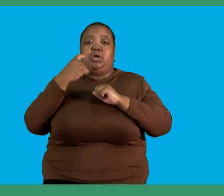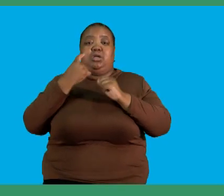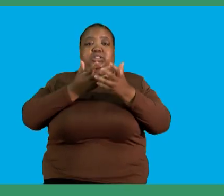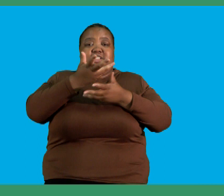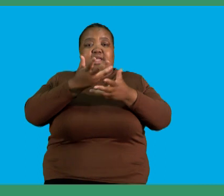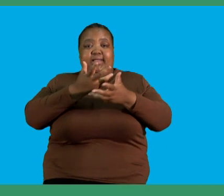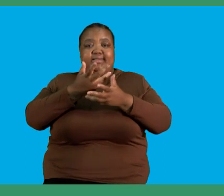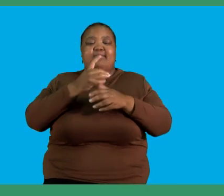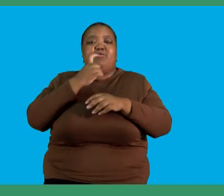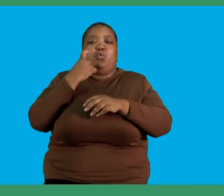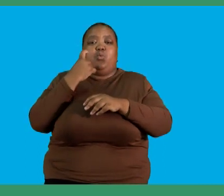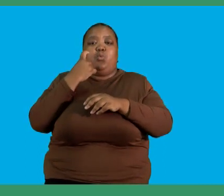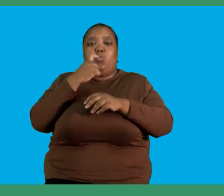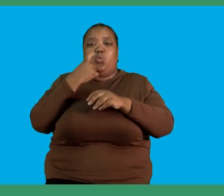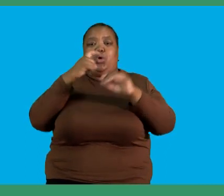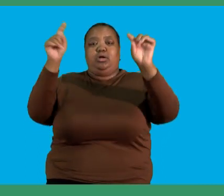whiteboard